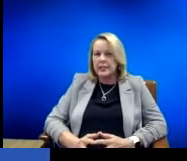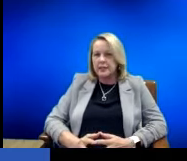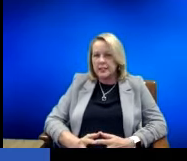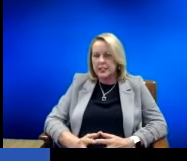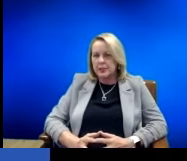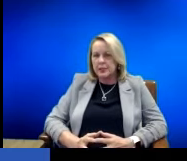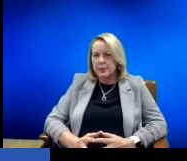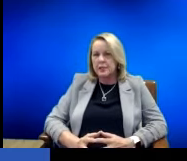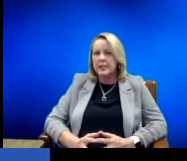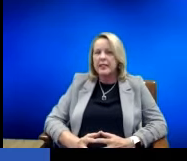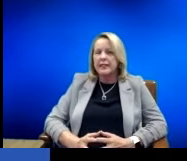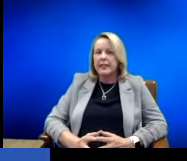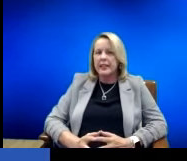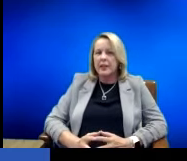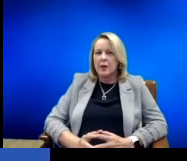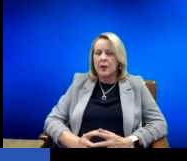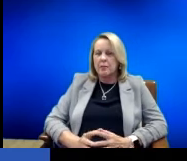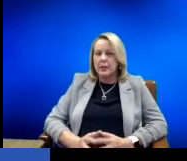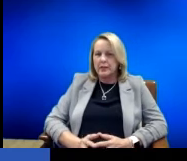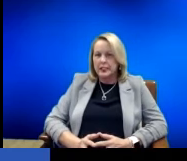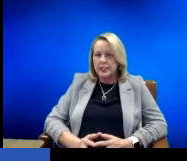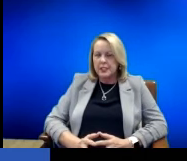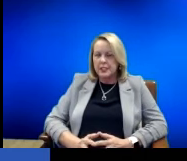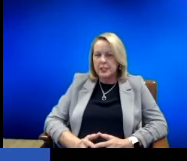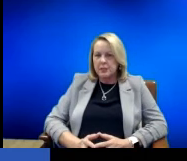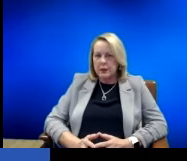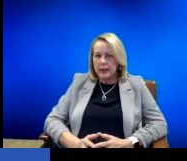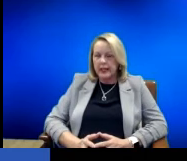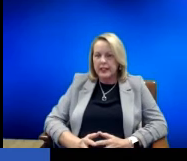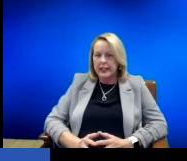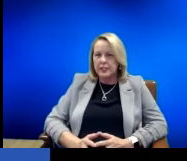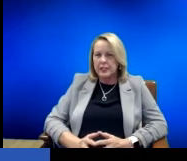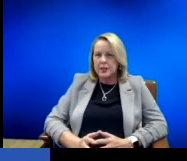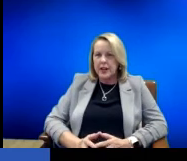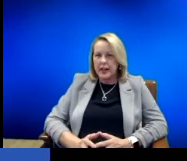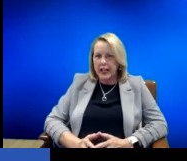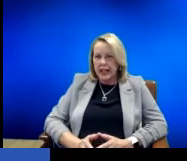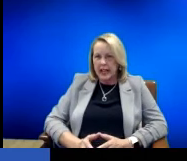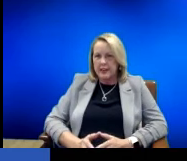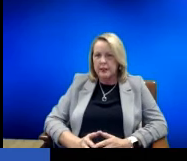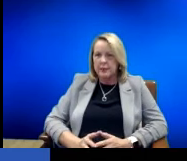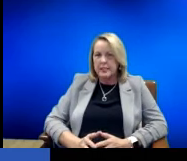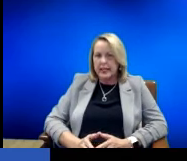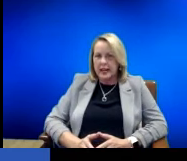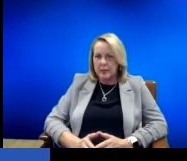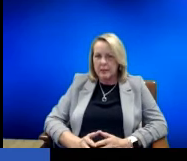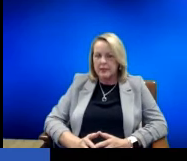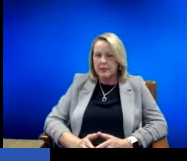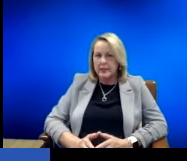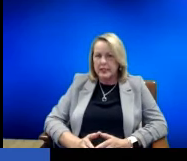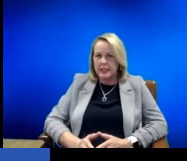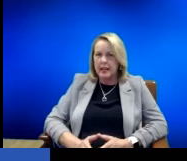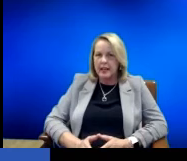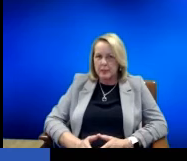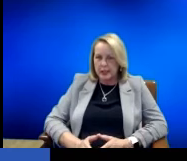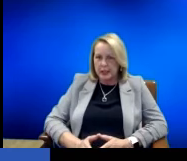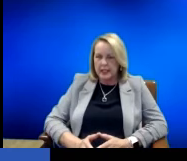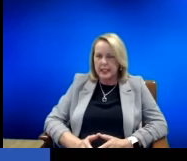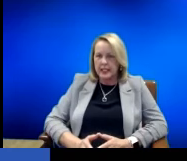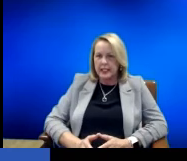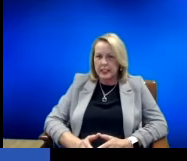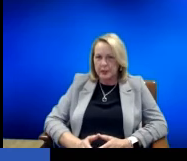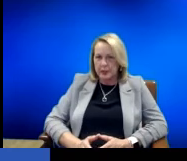to individuals that are beneficiaries of the plan and do not have a retirement fund